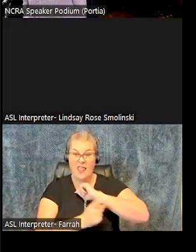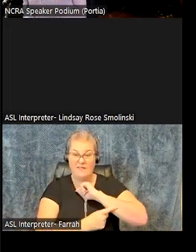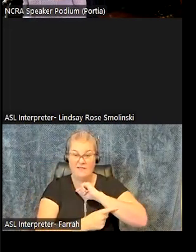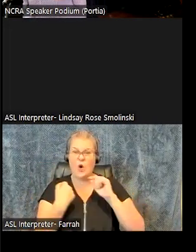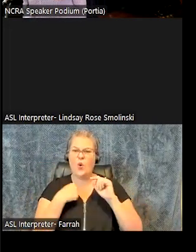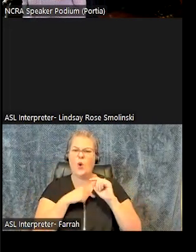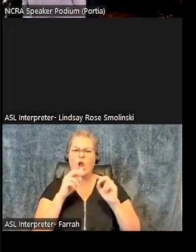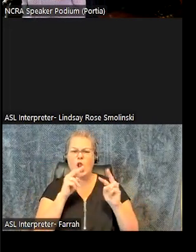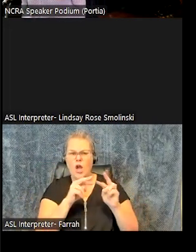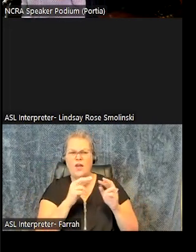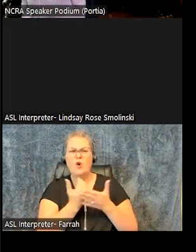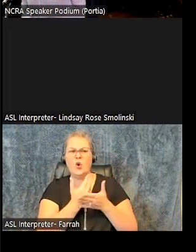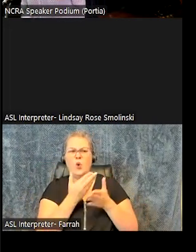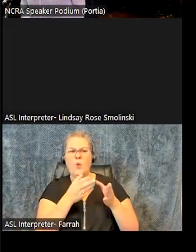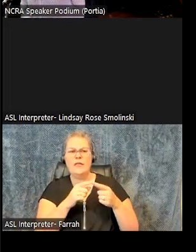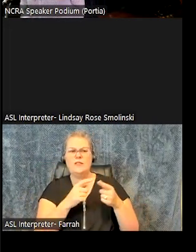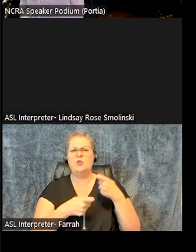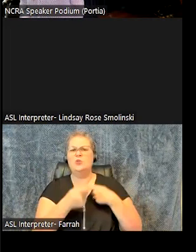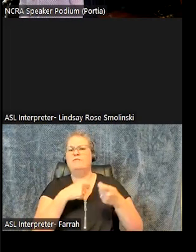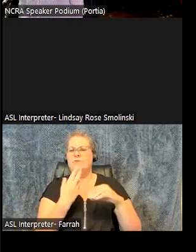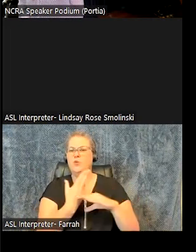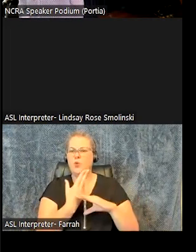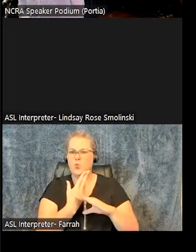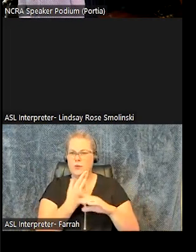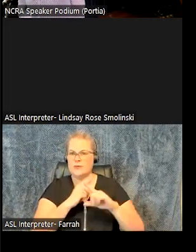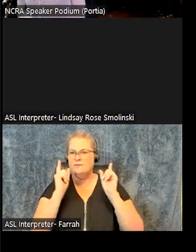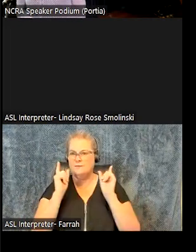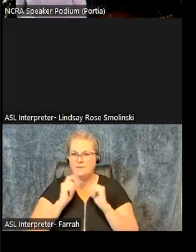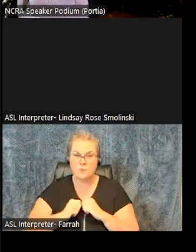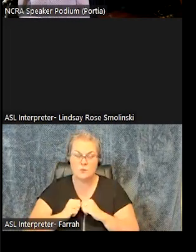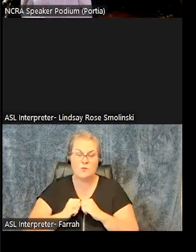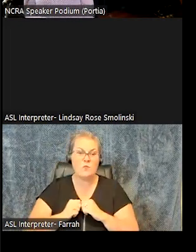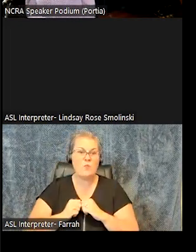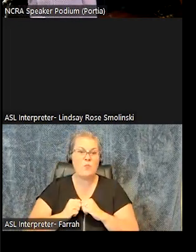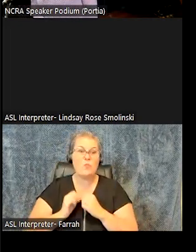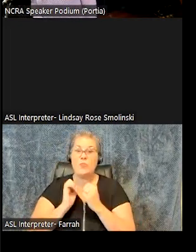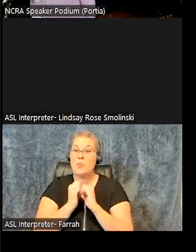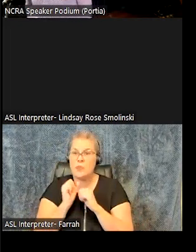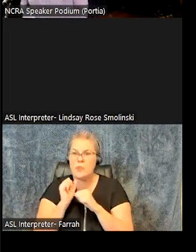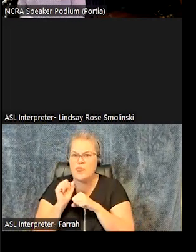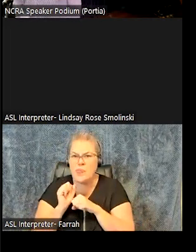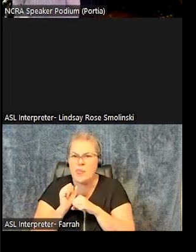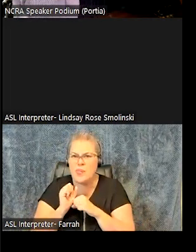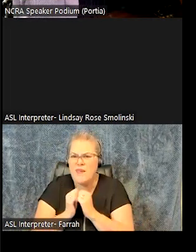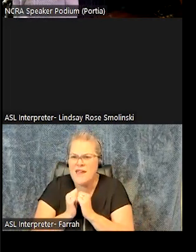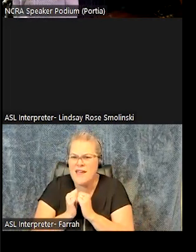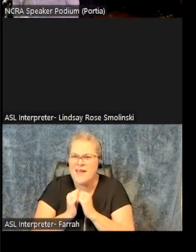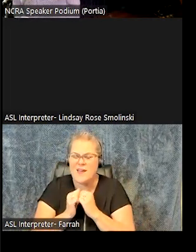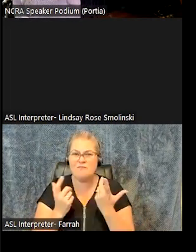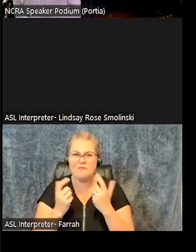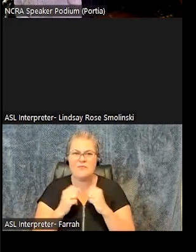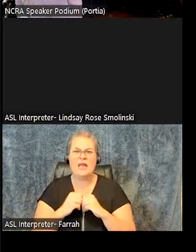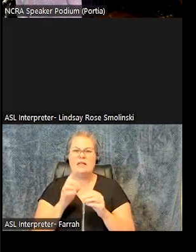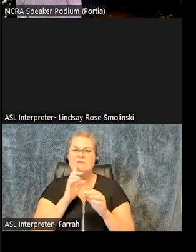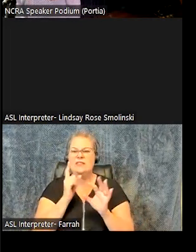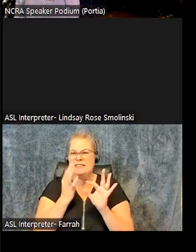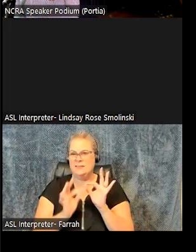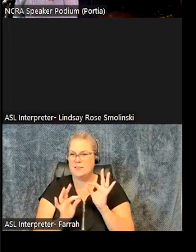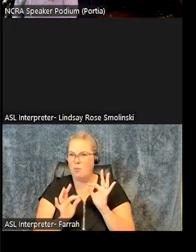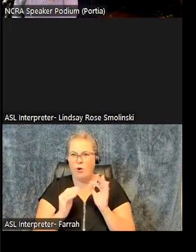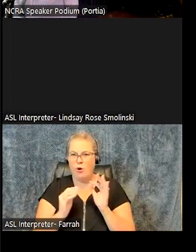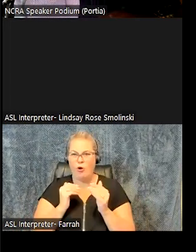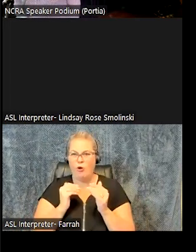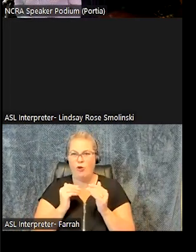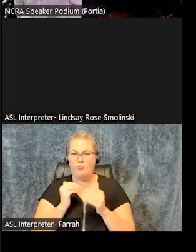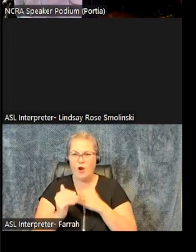to repurpose those materials. And how does it work? It's a pretty simplified process that involves